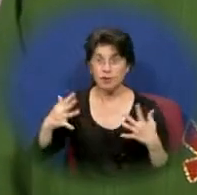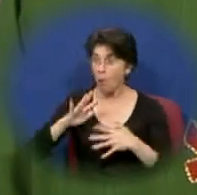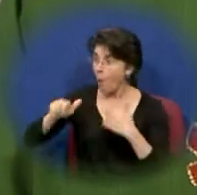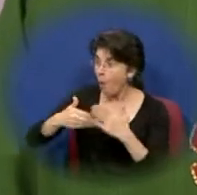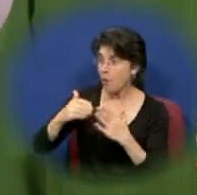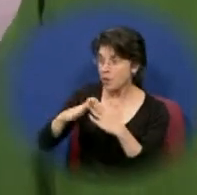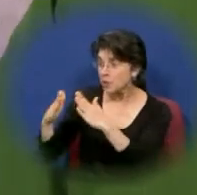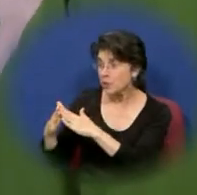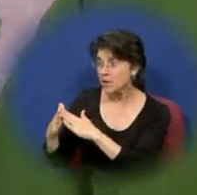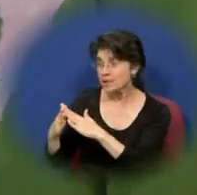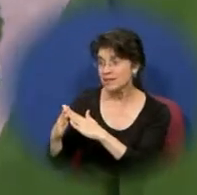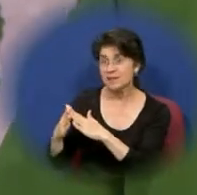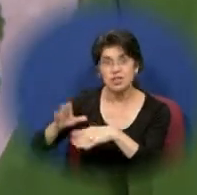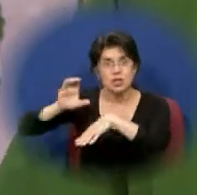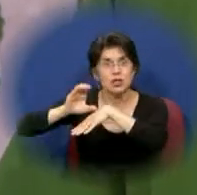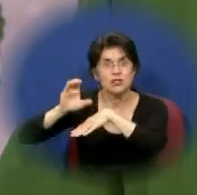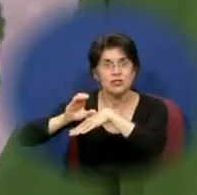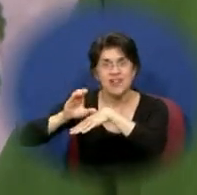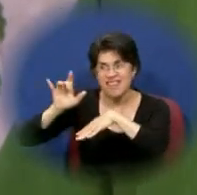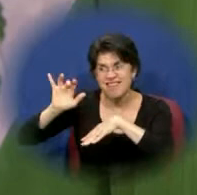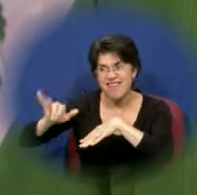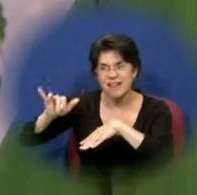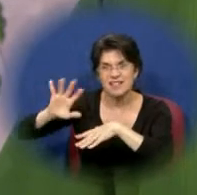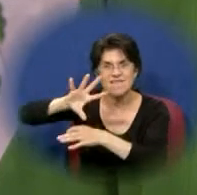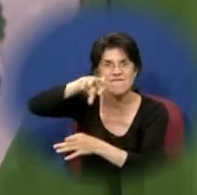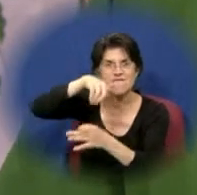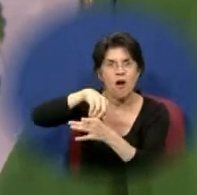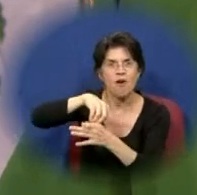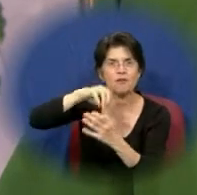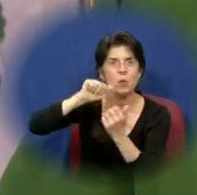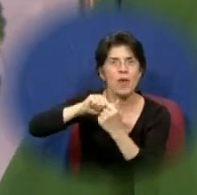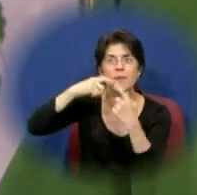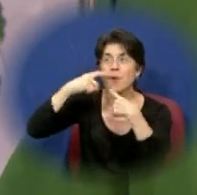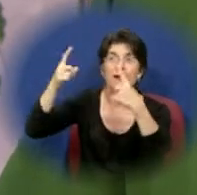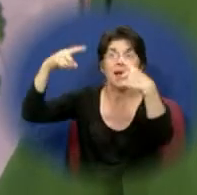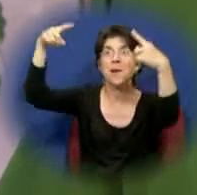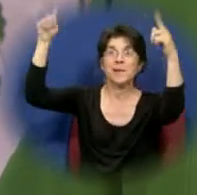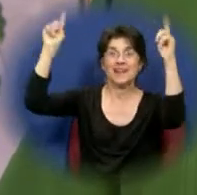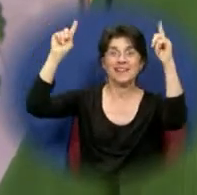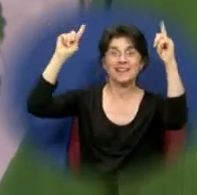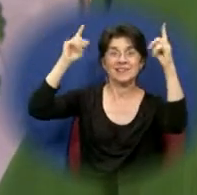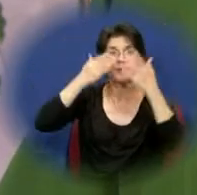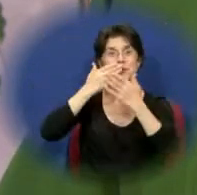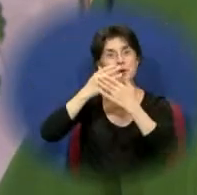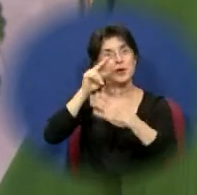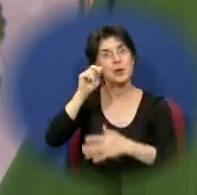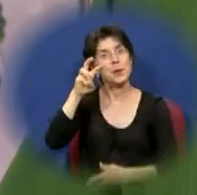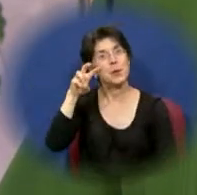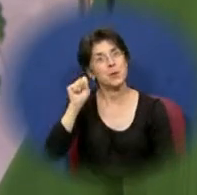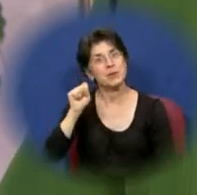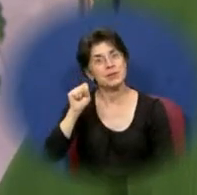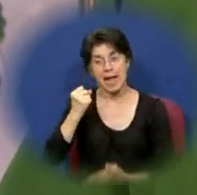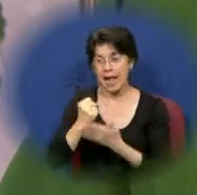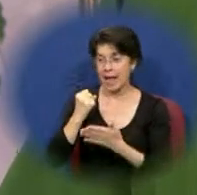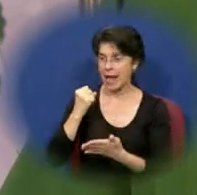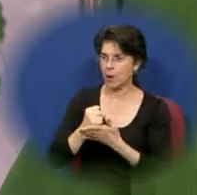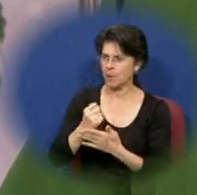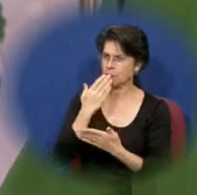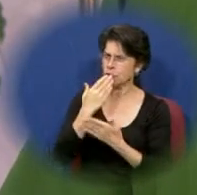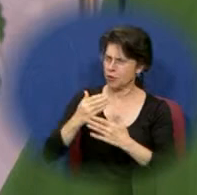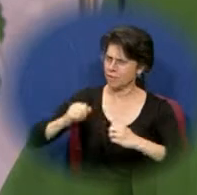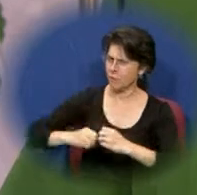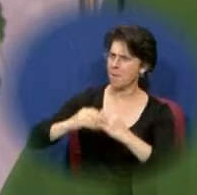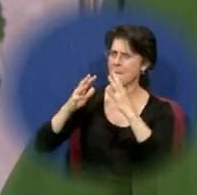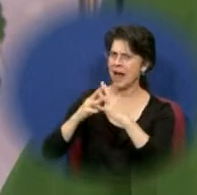church, are involved in that same catechesis of proclamation and helping that formation of disciples